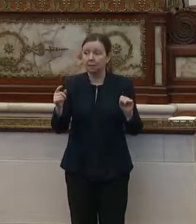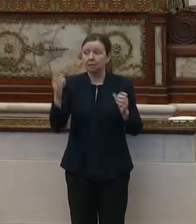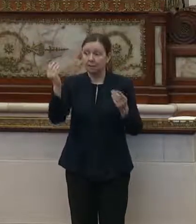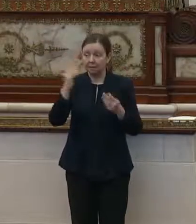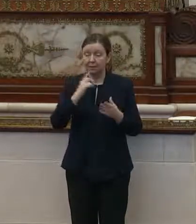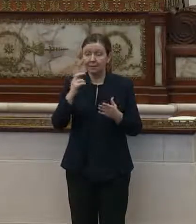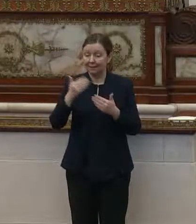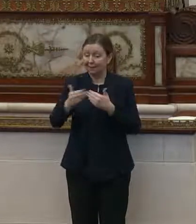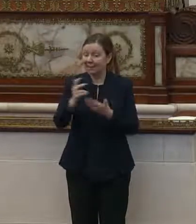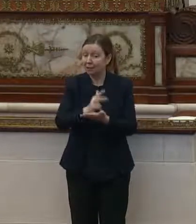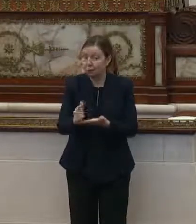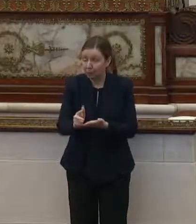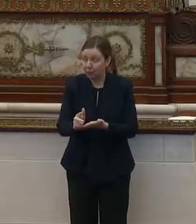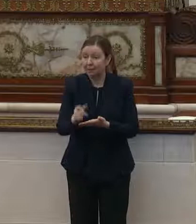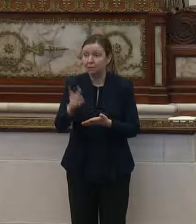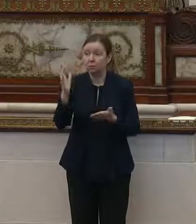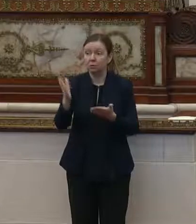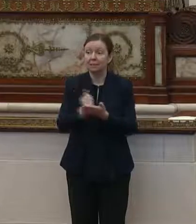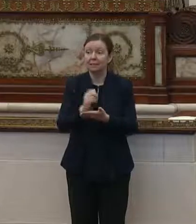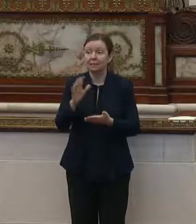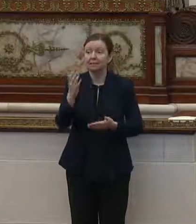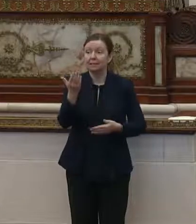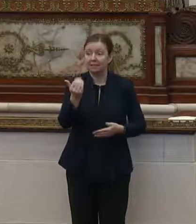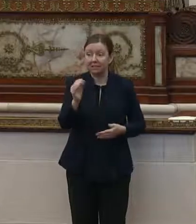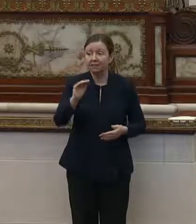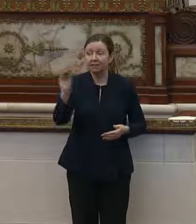3 weeks, you will receive a